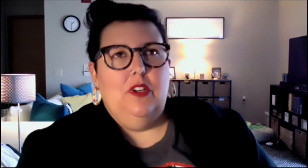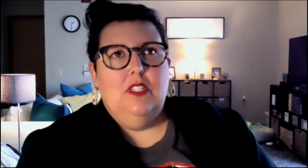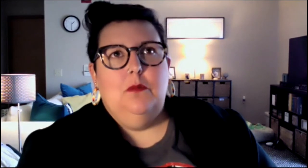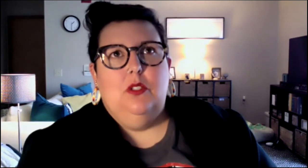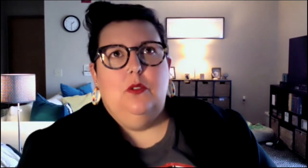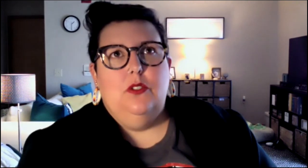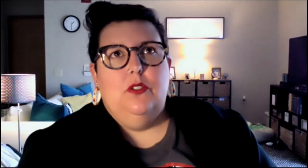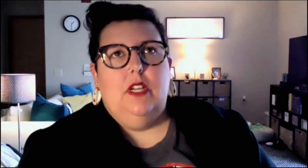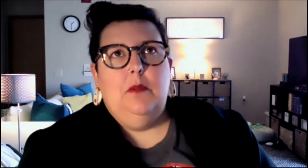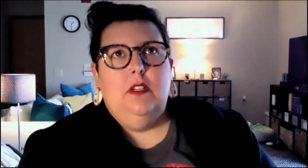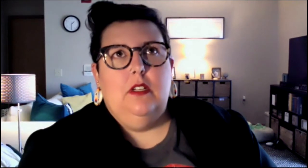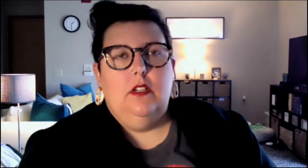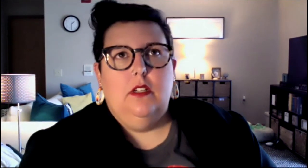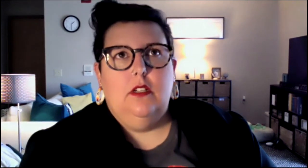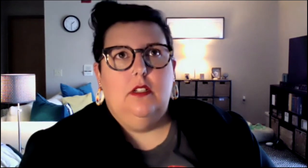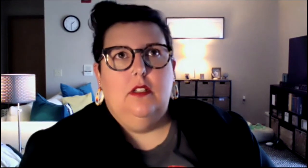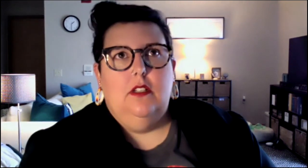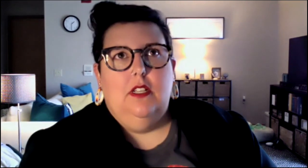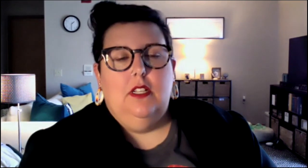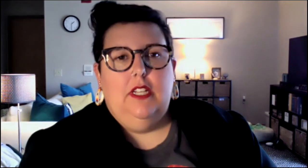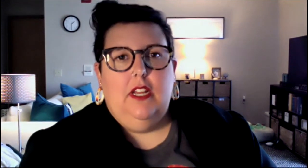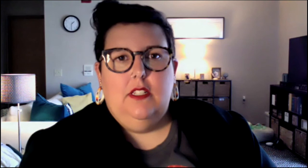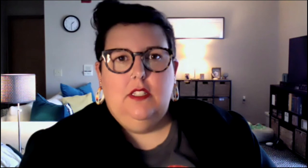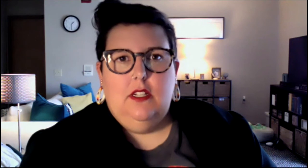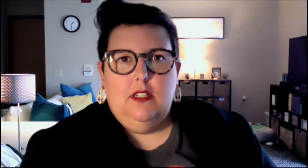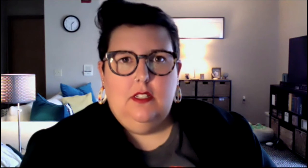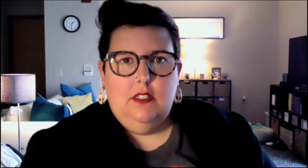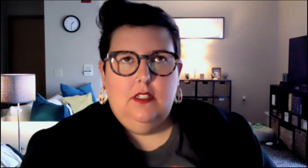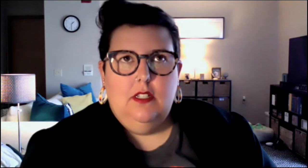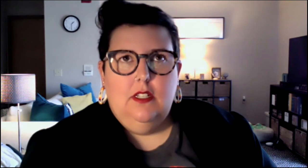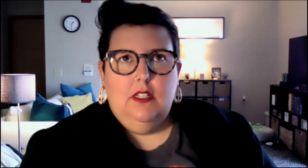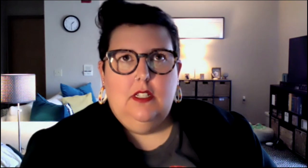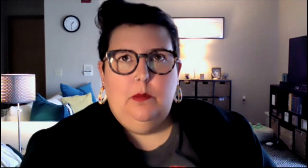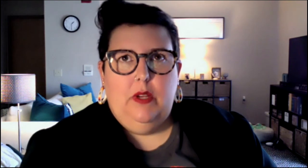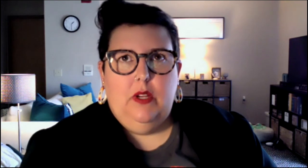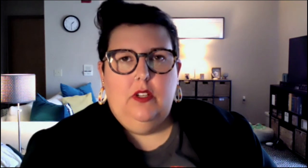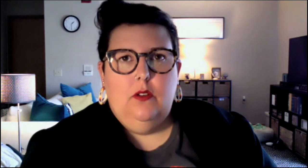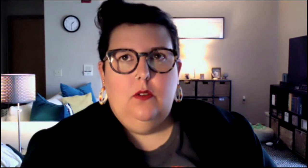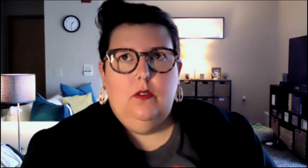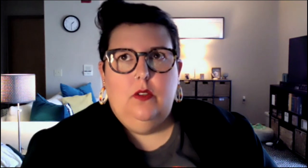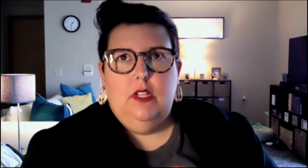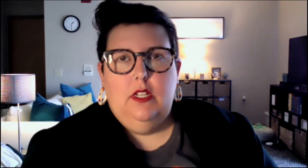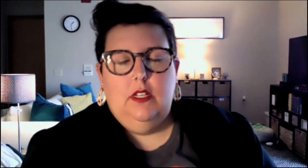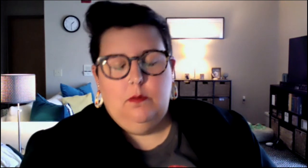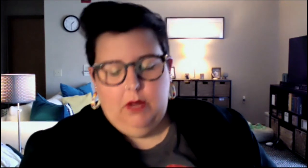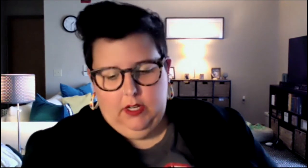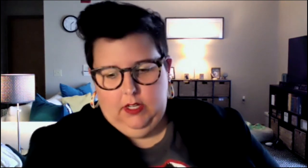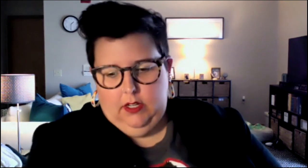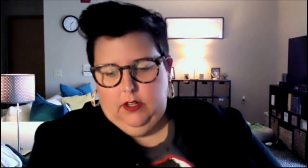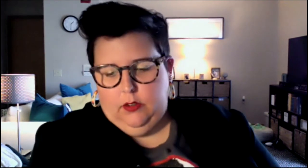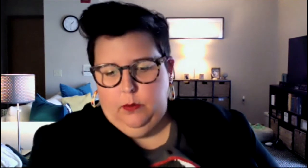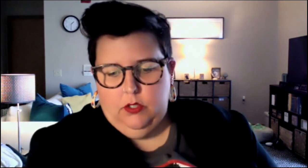what are some solutions? I mean, yeah, that's a big, you know, in